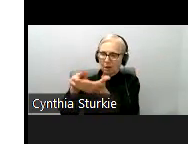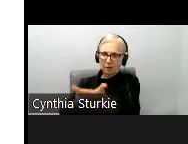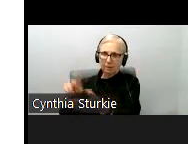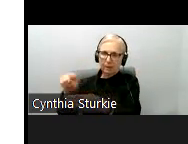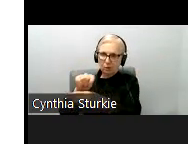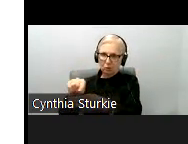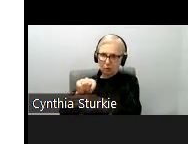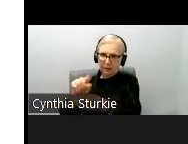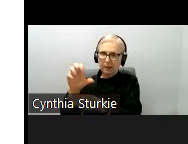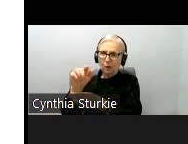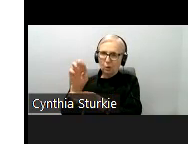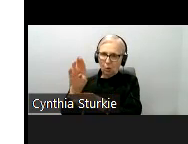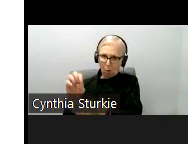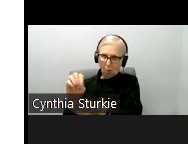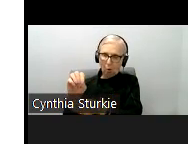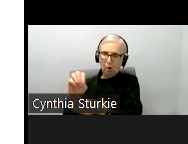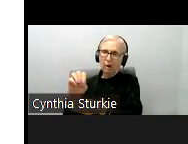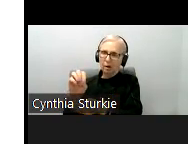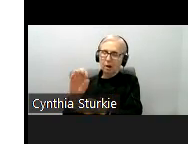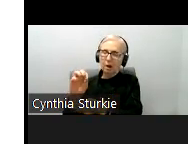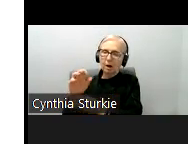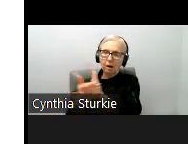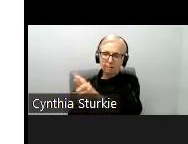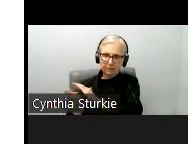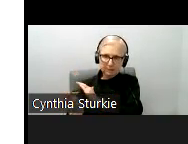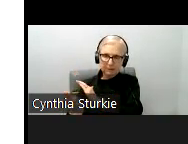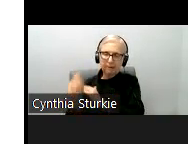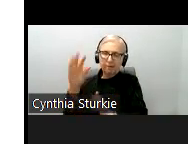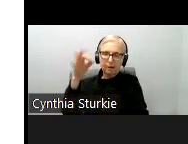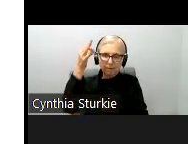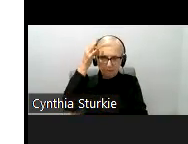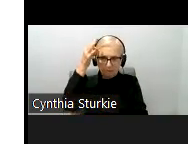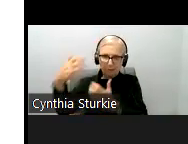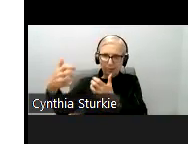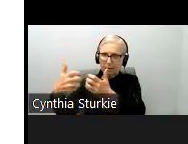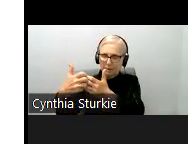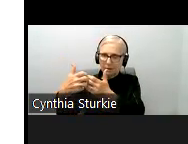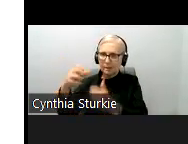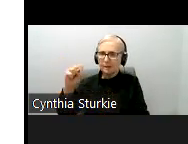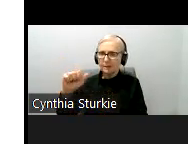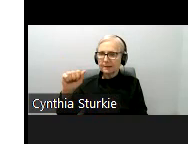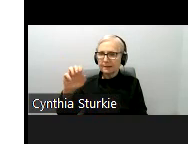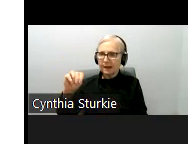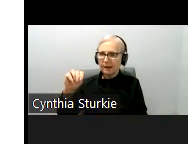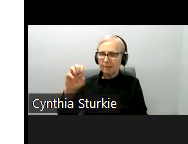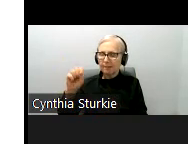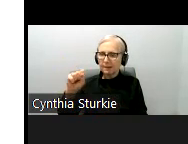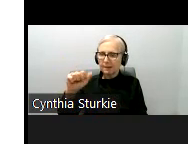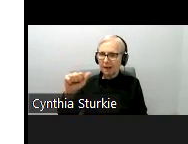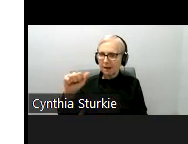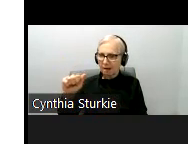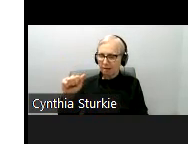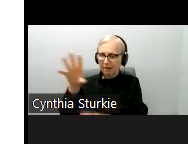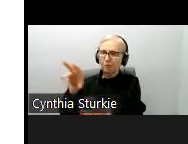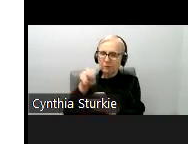core competencies for peer workers from our federal partners, SAMHSA. So that was also